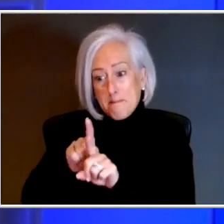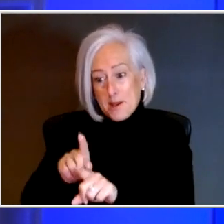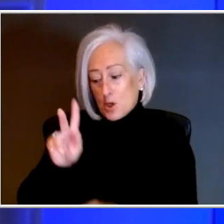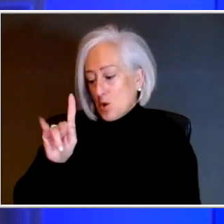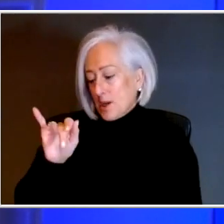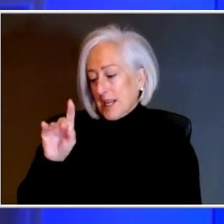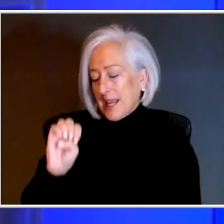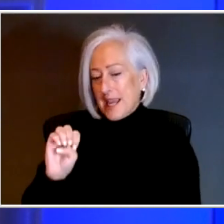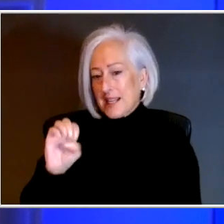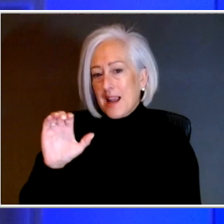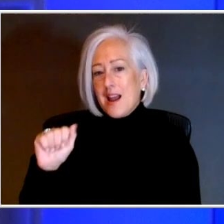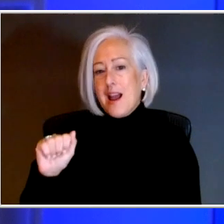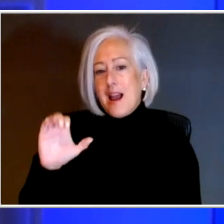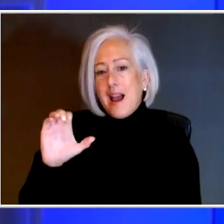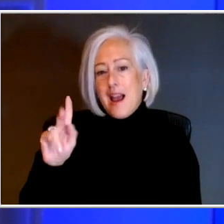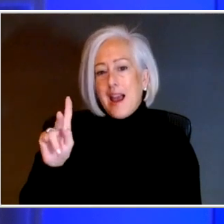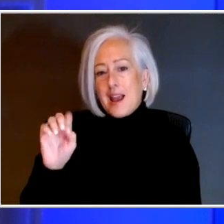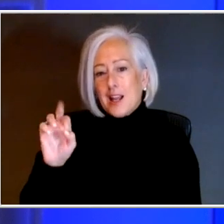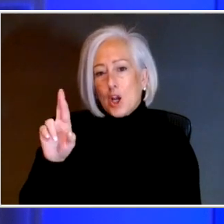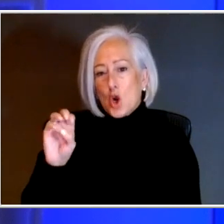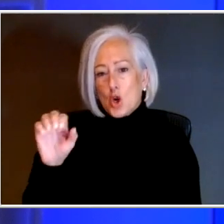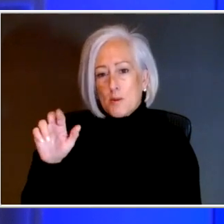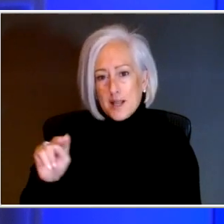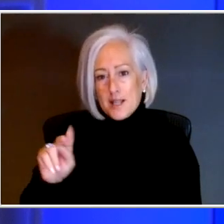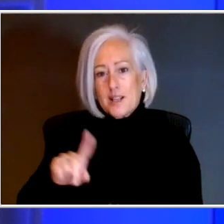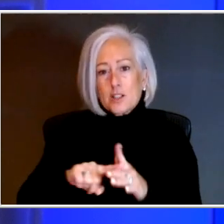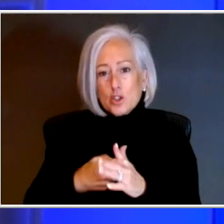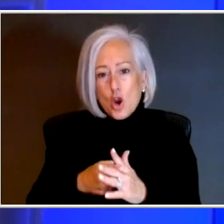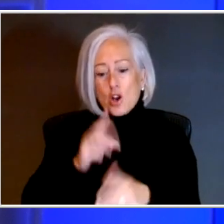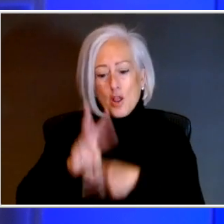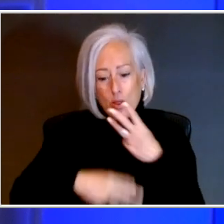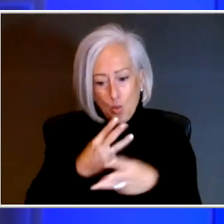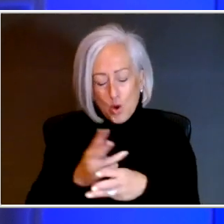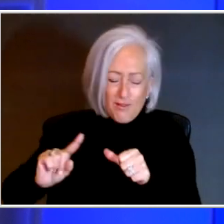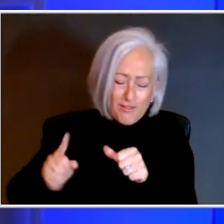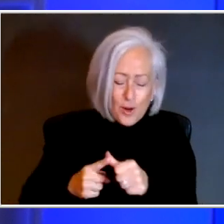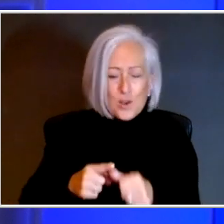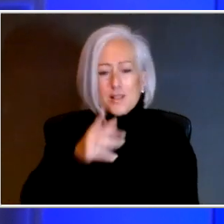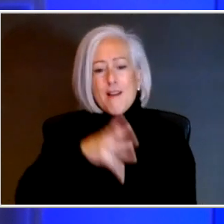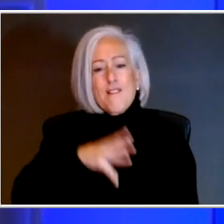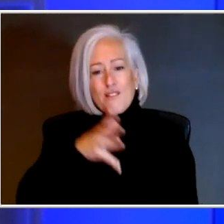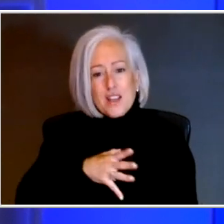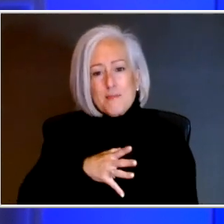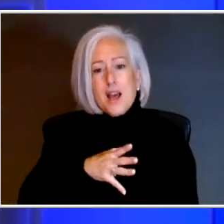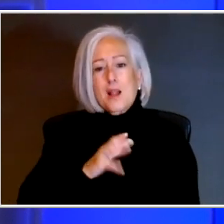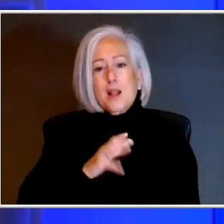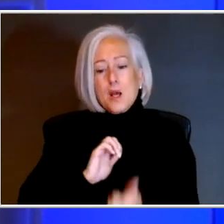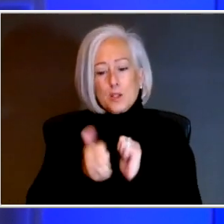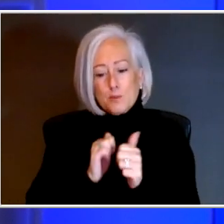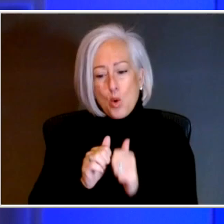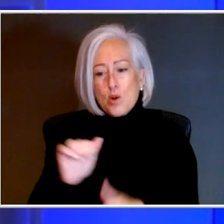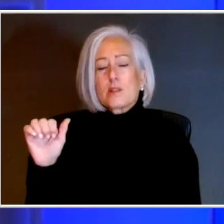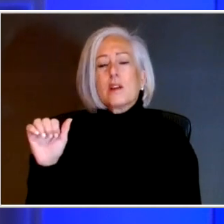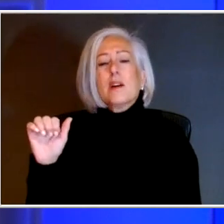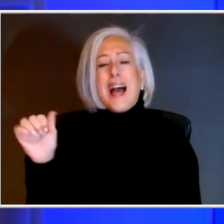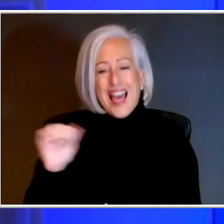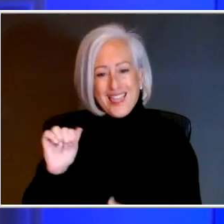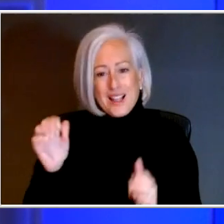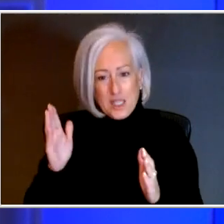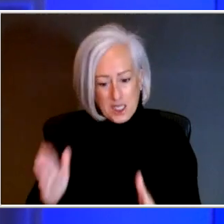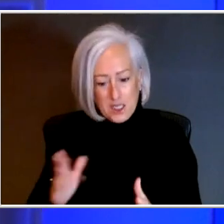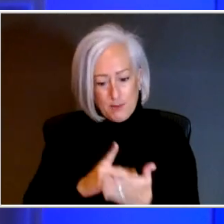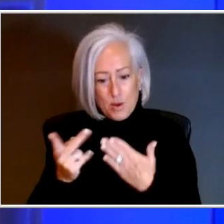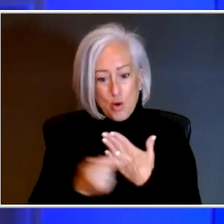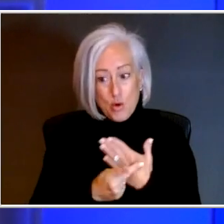basically started the world's first female athlete program. And so, much of what I learned in regards to the female athlete, I learned from